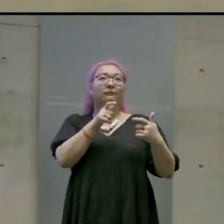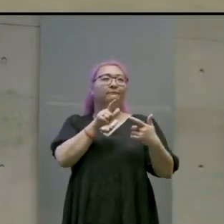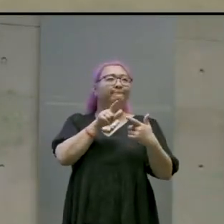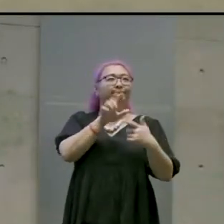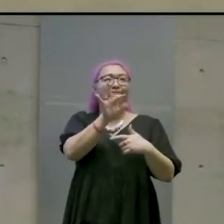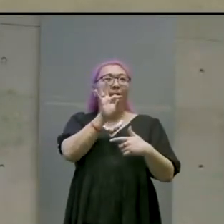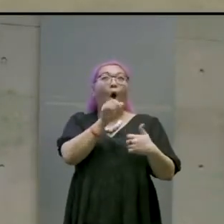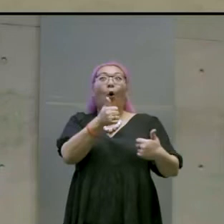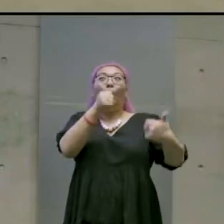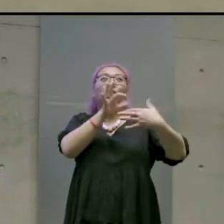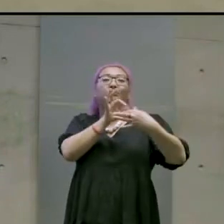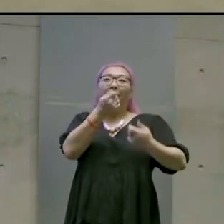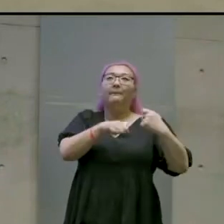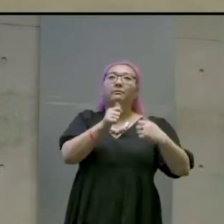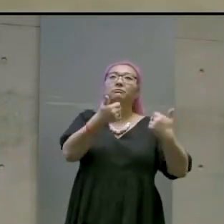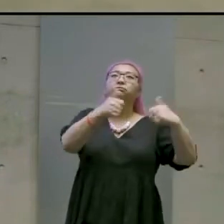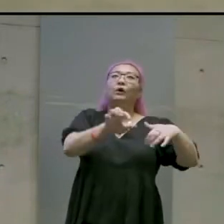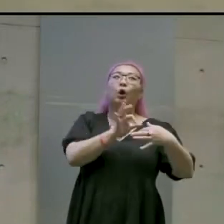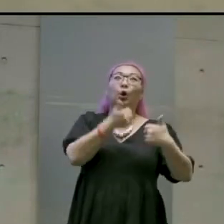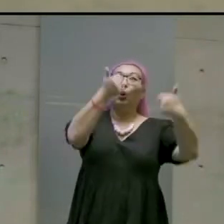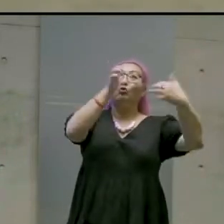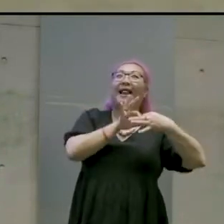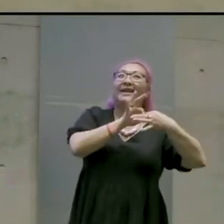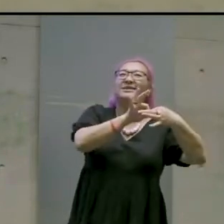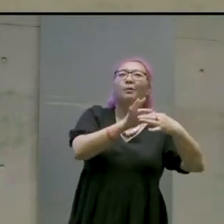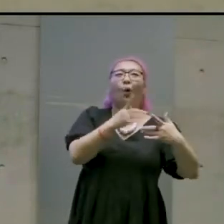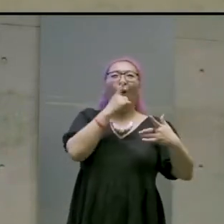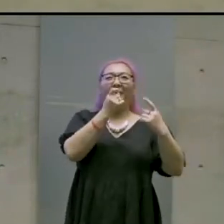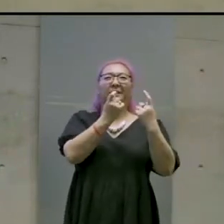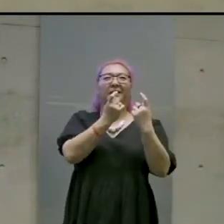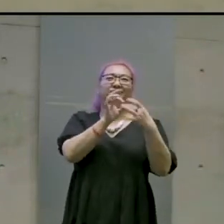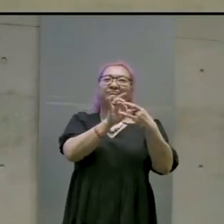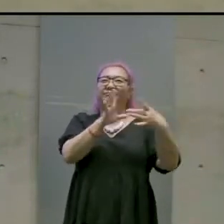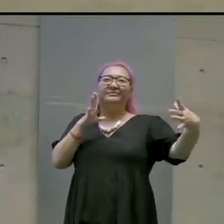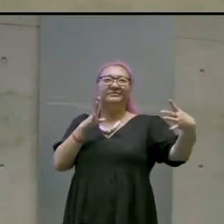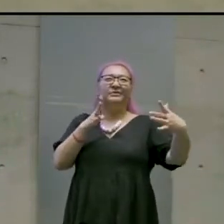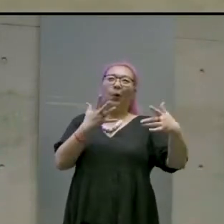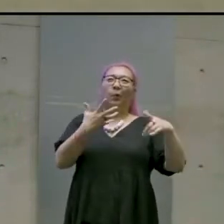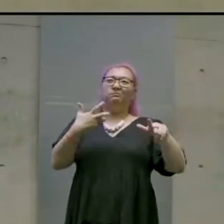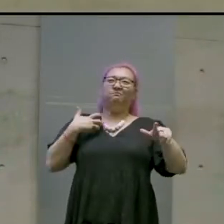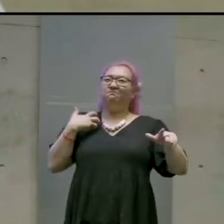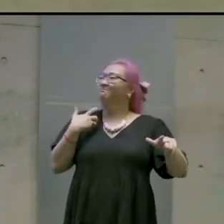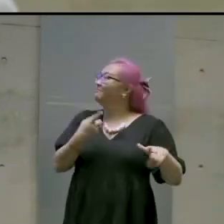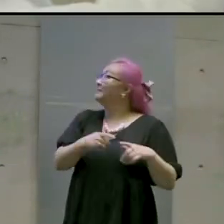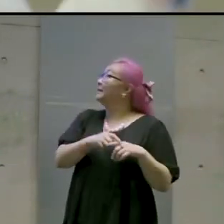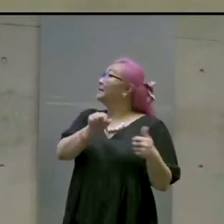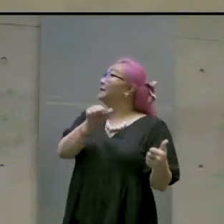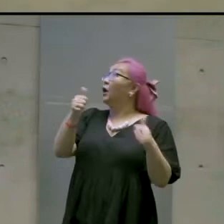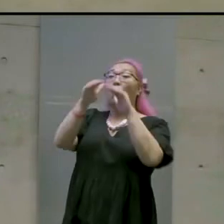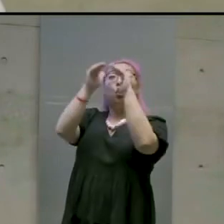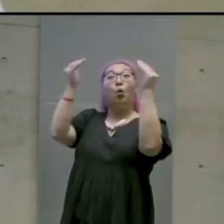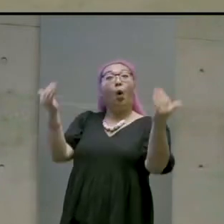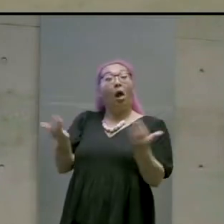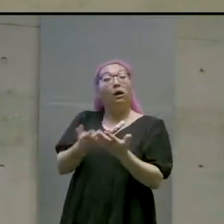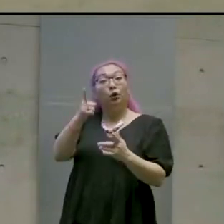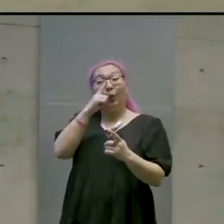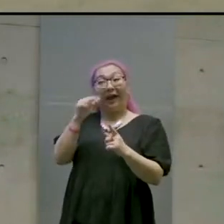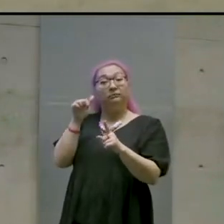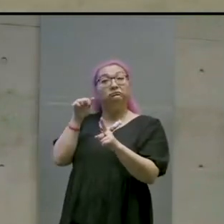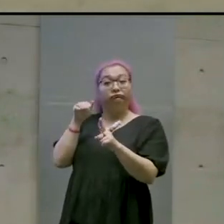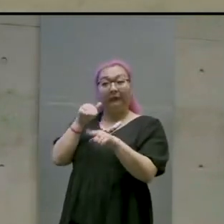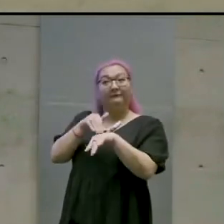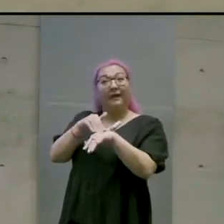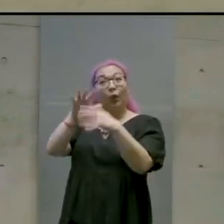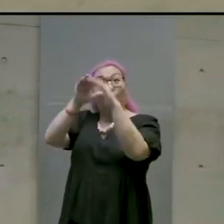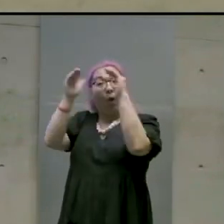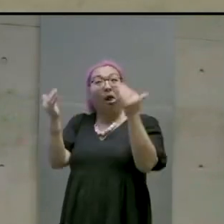about the world. You can have an impact on the world, and you could represent that by showing that the news has changed, or there are rumors